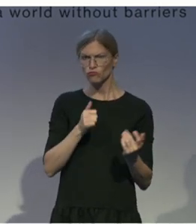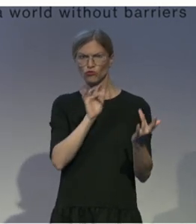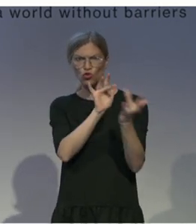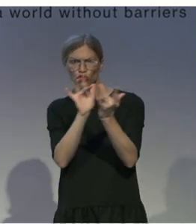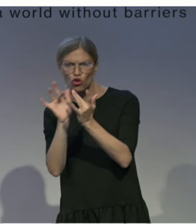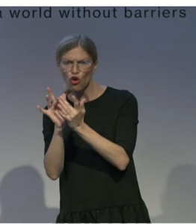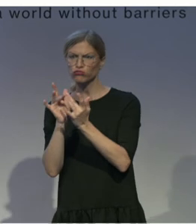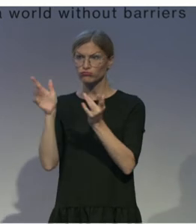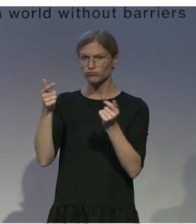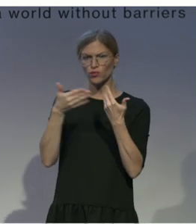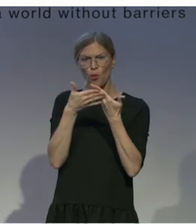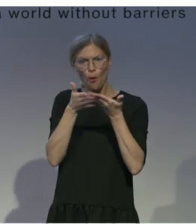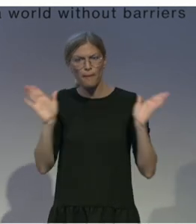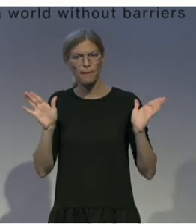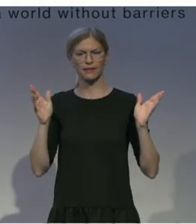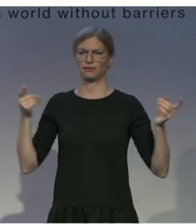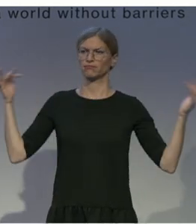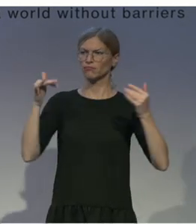workshop consultation and